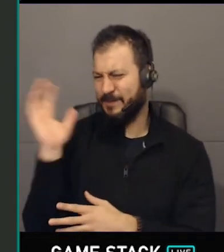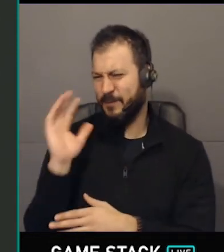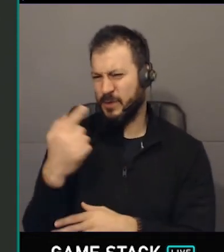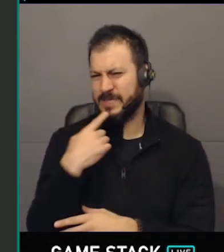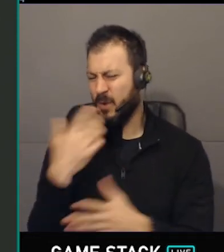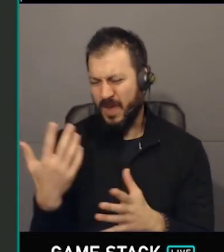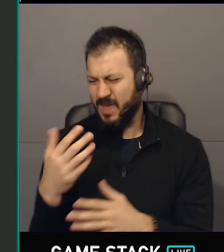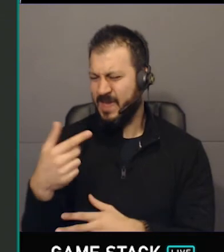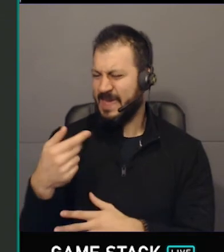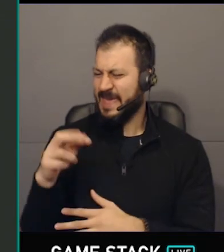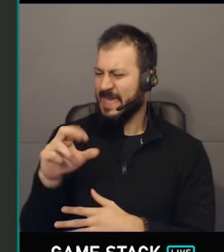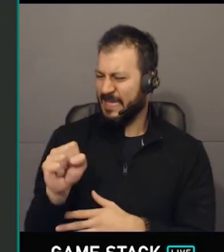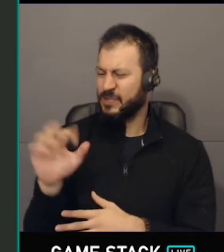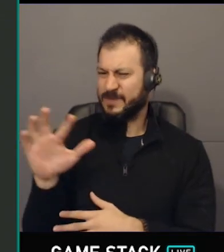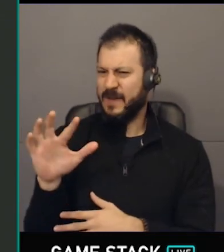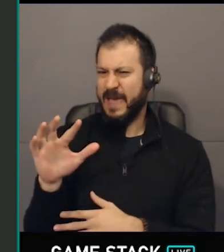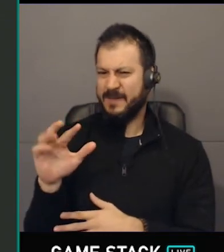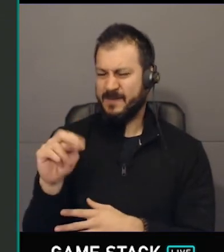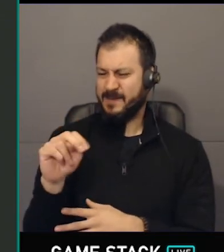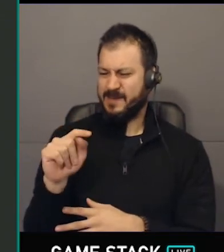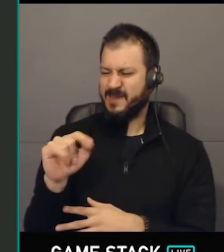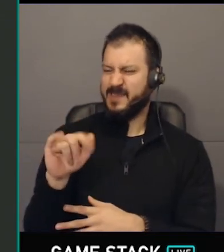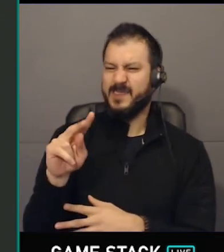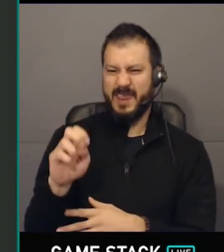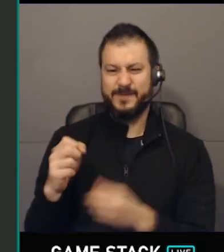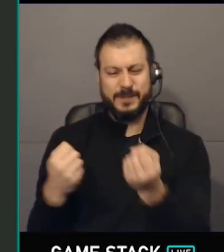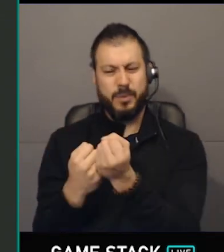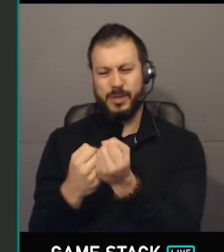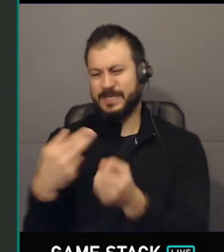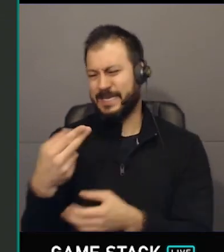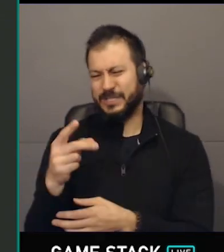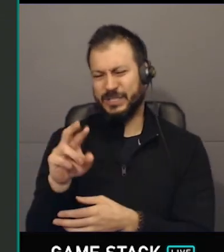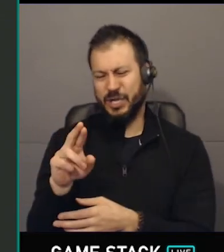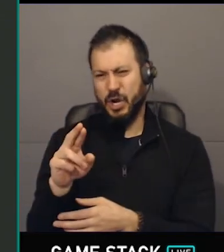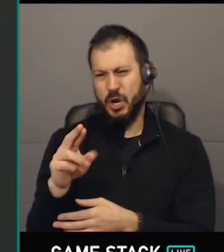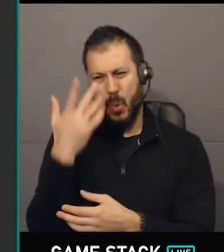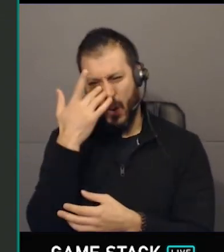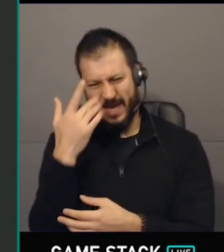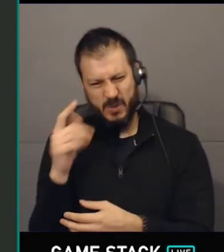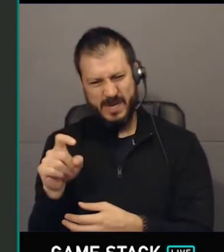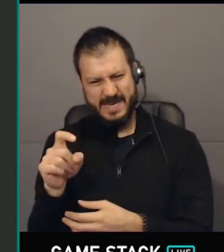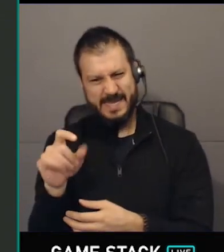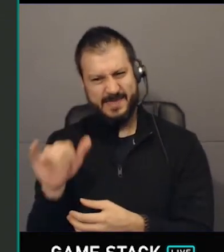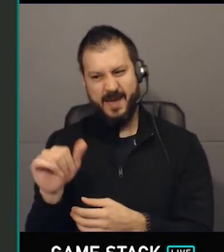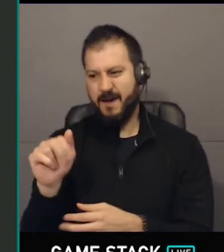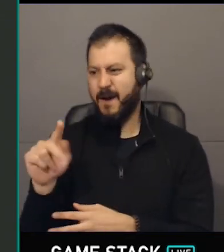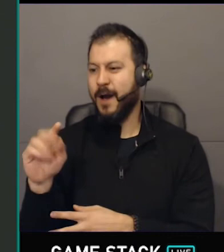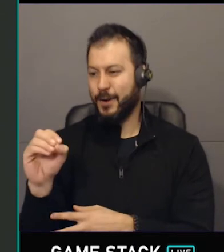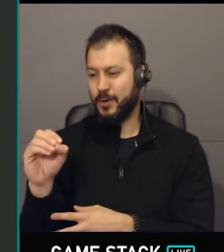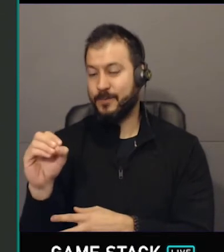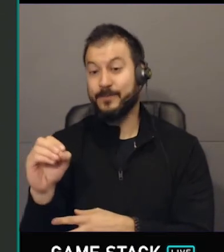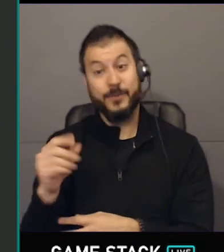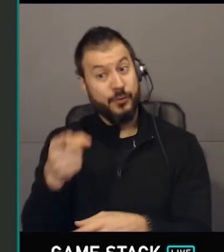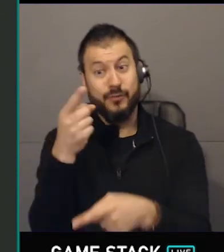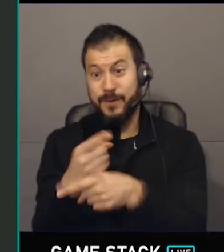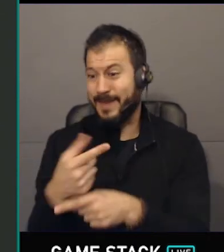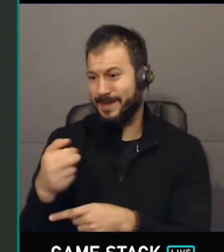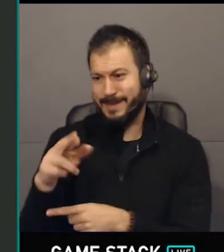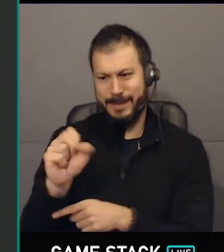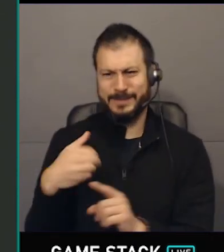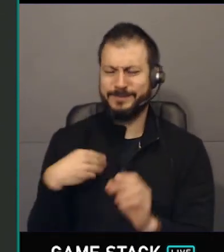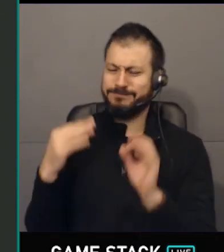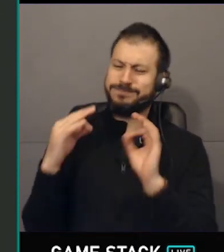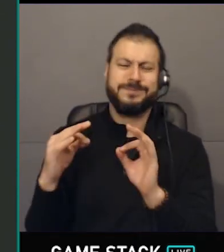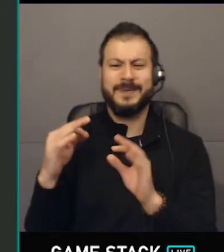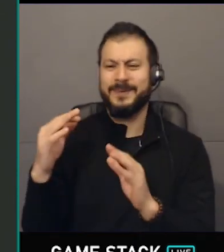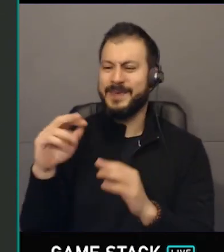5 natively supports HDR. Why does it need Auto HDR? And you're absolutely right. Gears 5 has an excellent native HDR implementation. And so no real